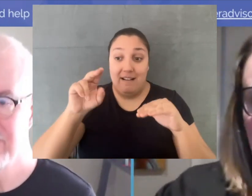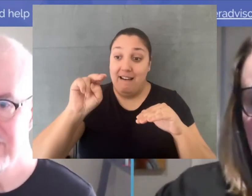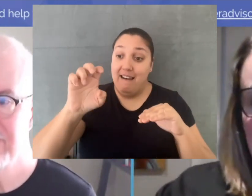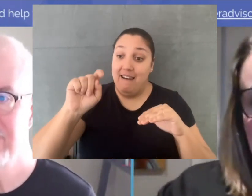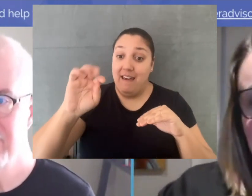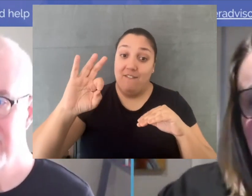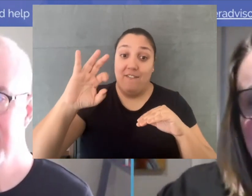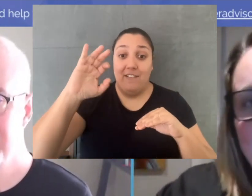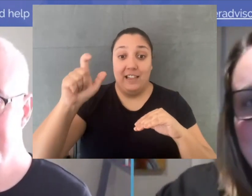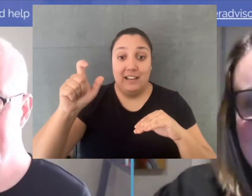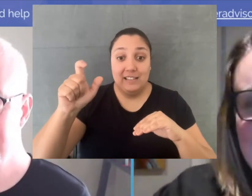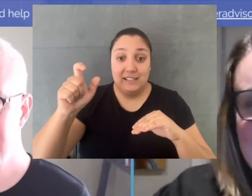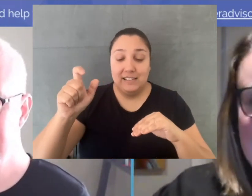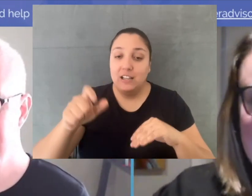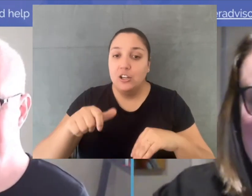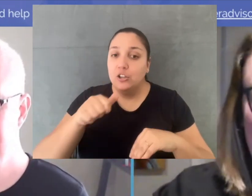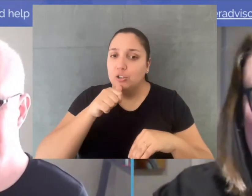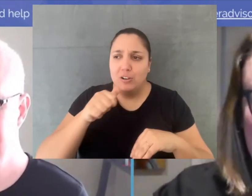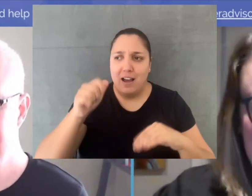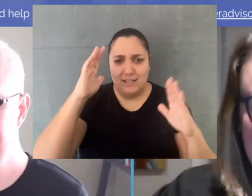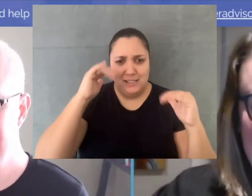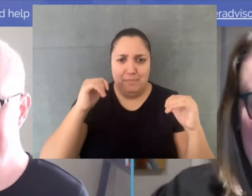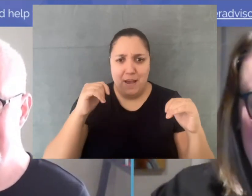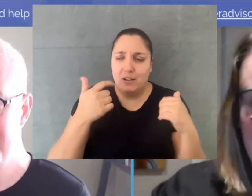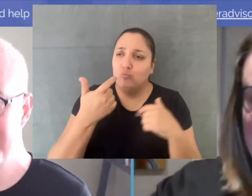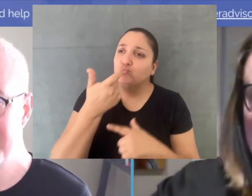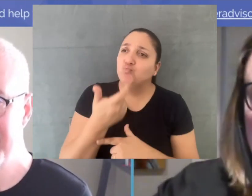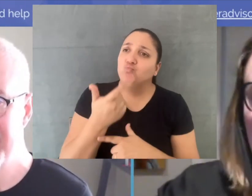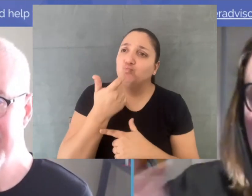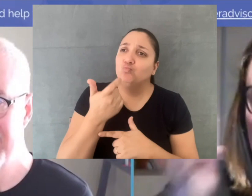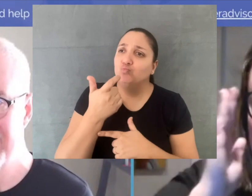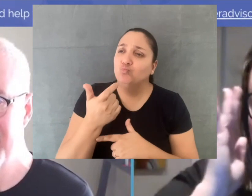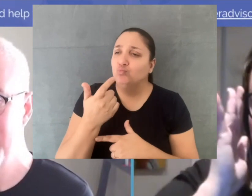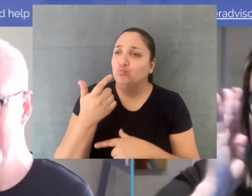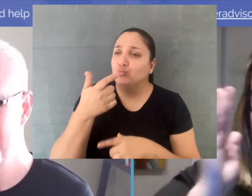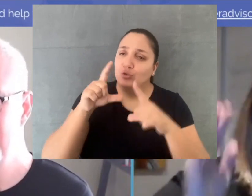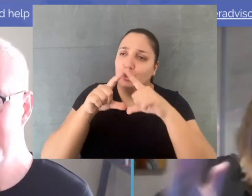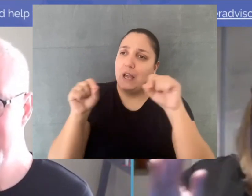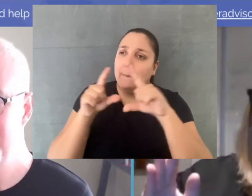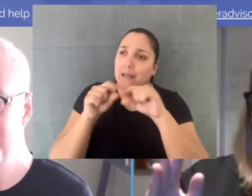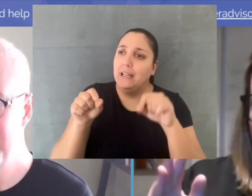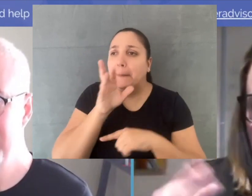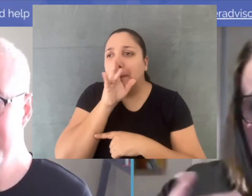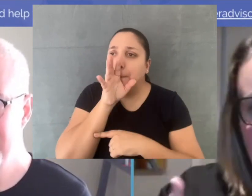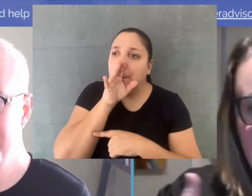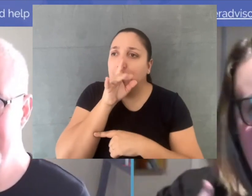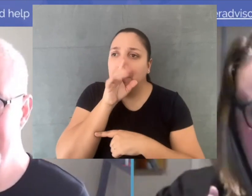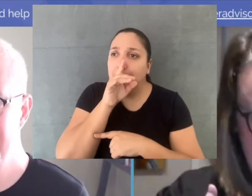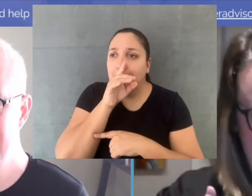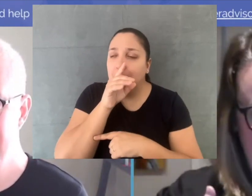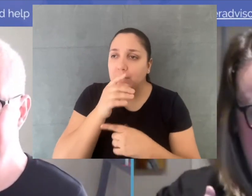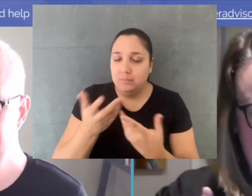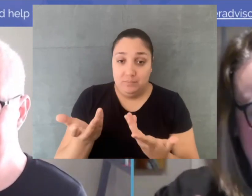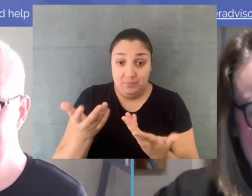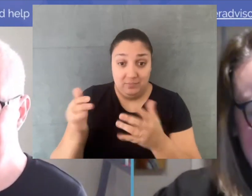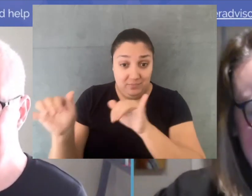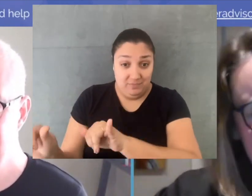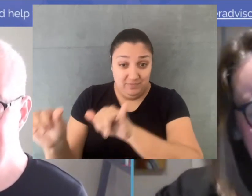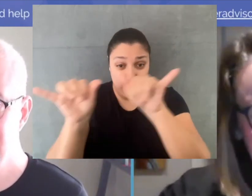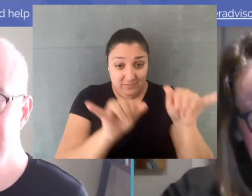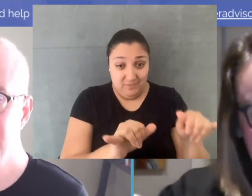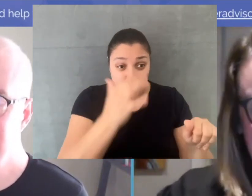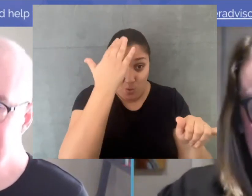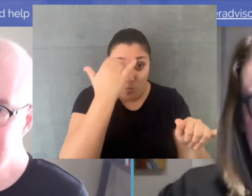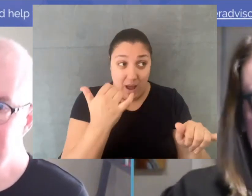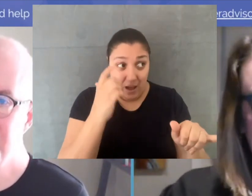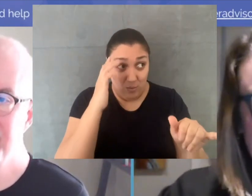there and watch a movie that's in Japanese and not know what's going on. And so we need to think about, okay, if we won't do that,